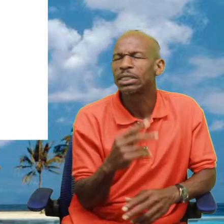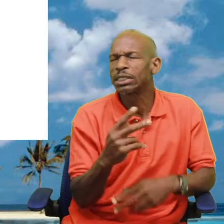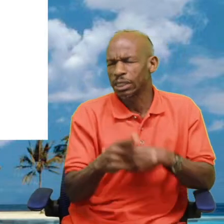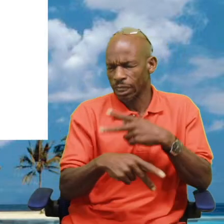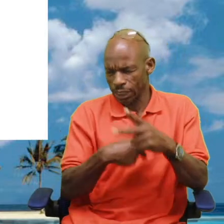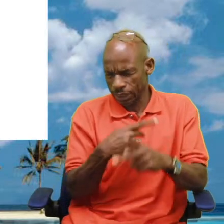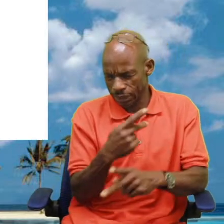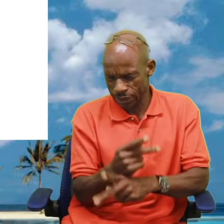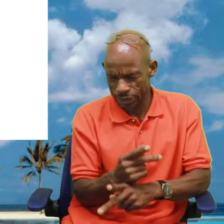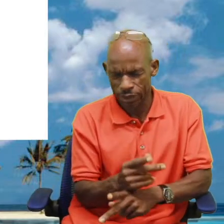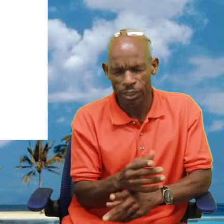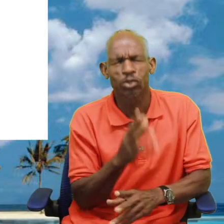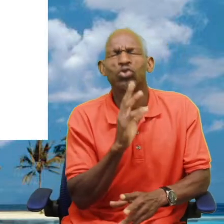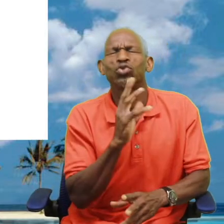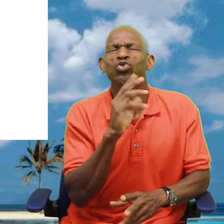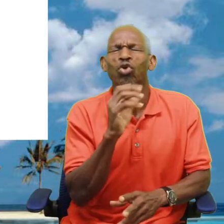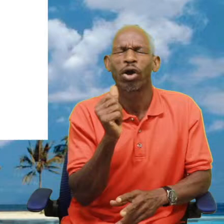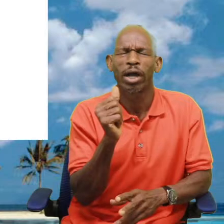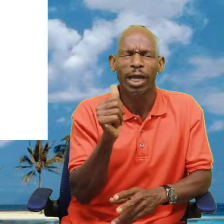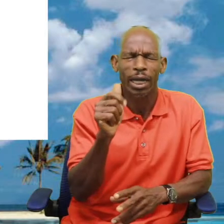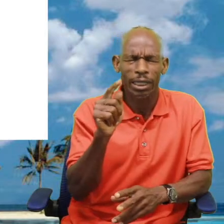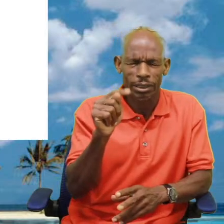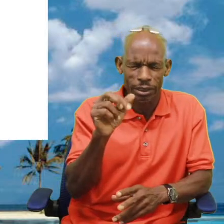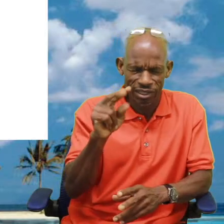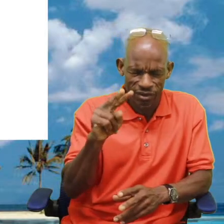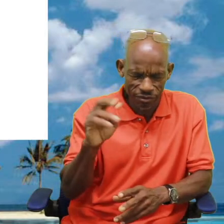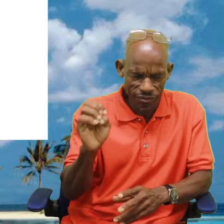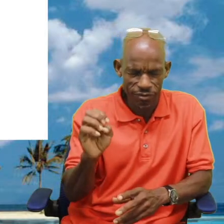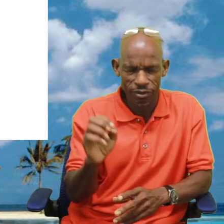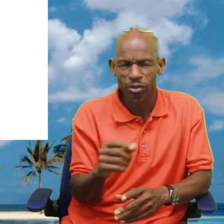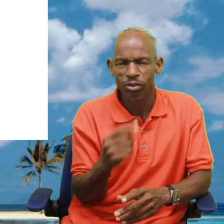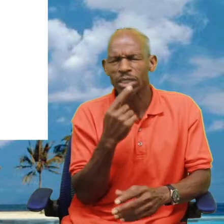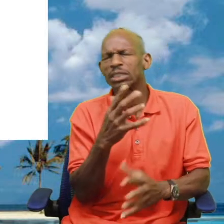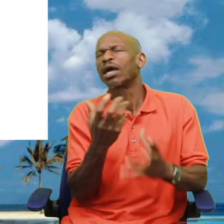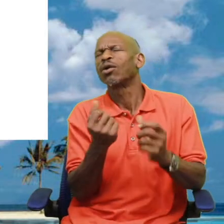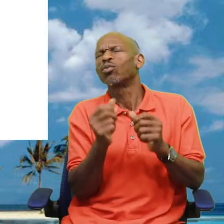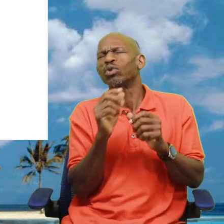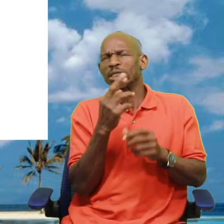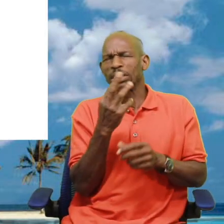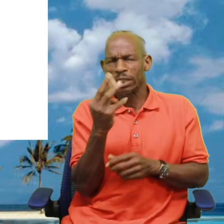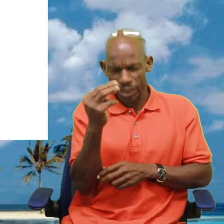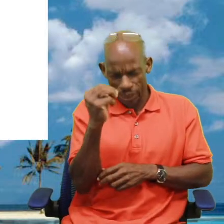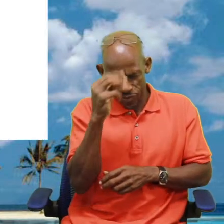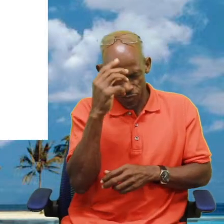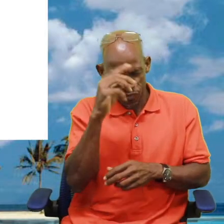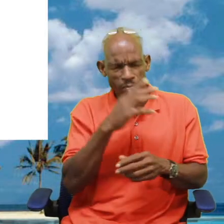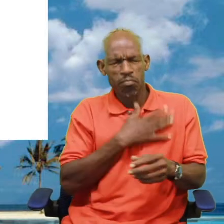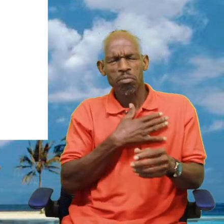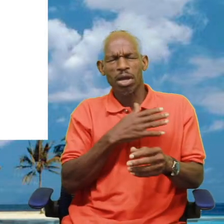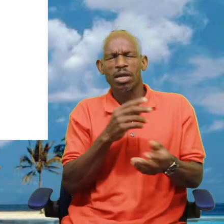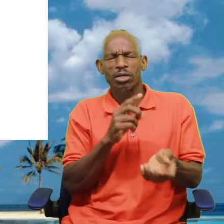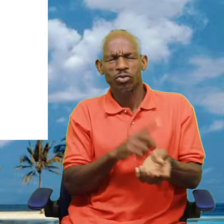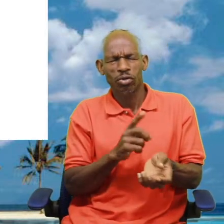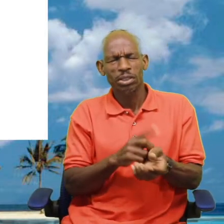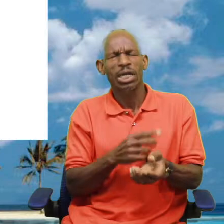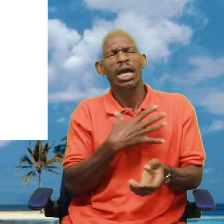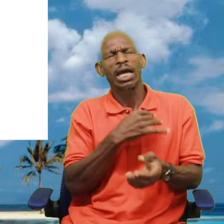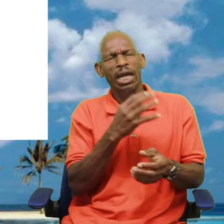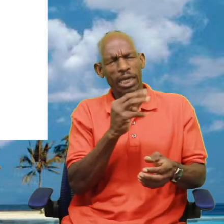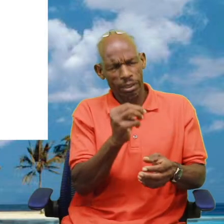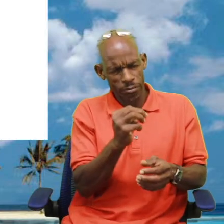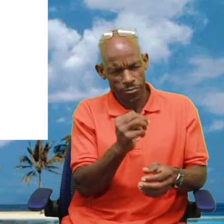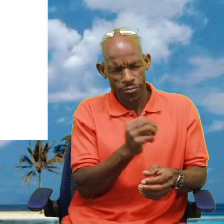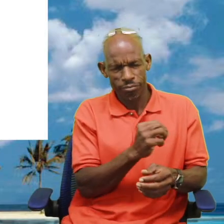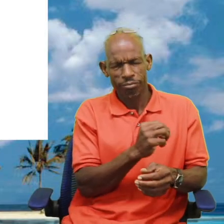could picture, you could experience and say, I want that doctor to be my doctor, right? So you describing the doctor. You're